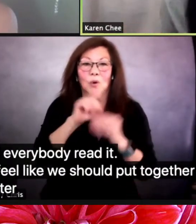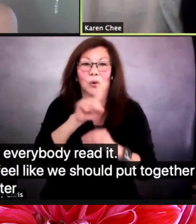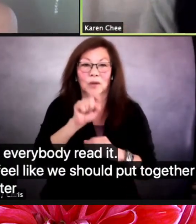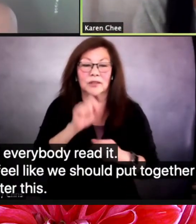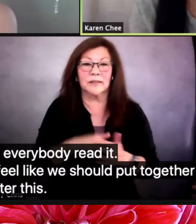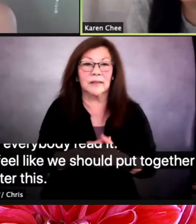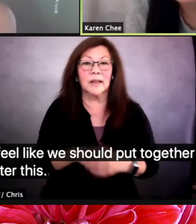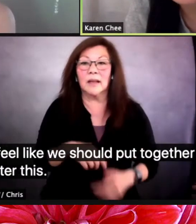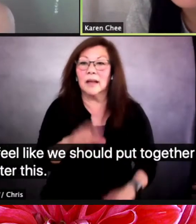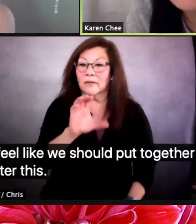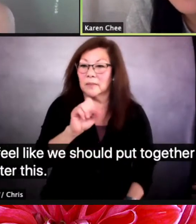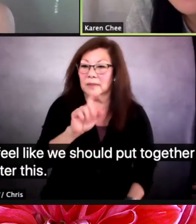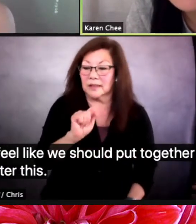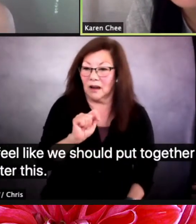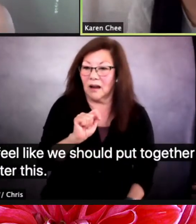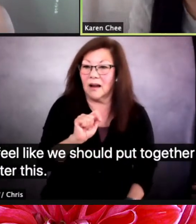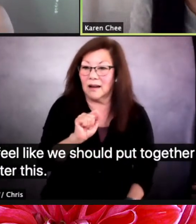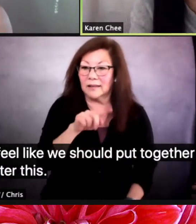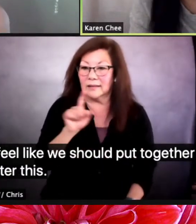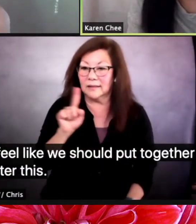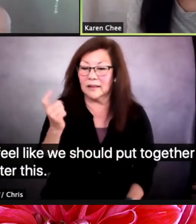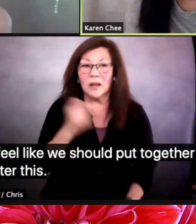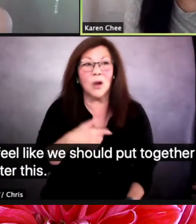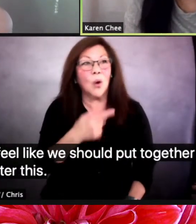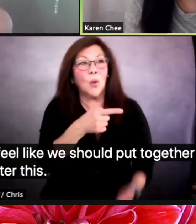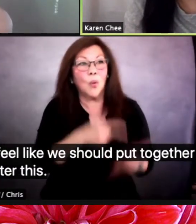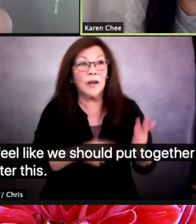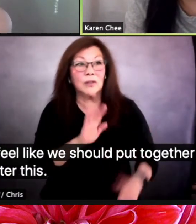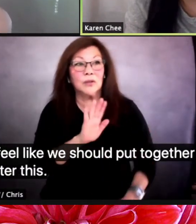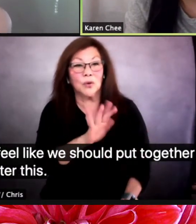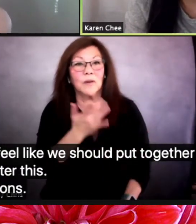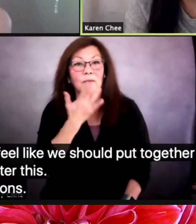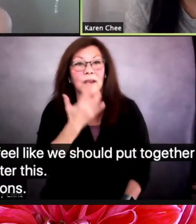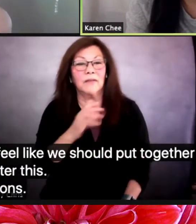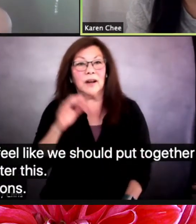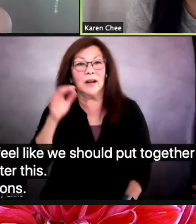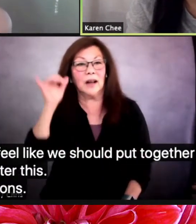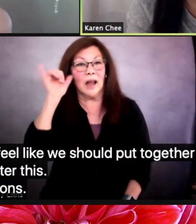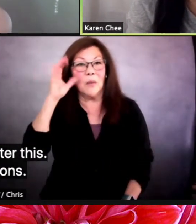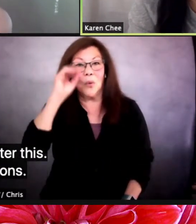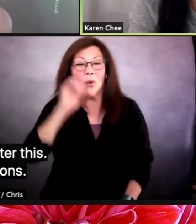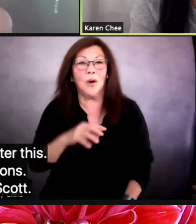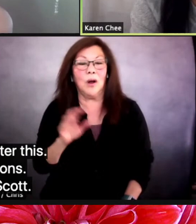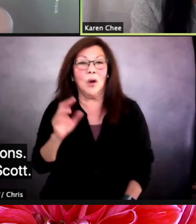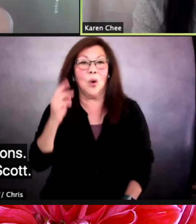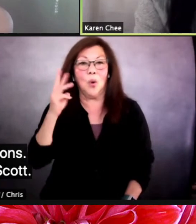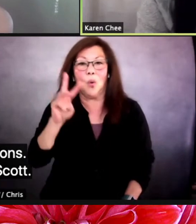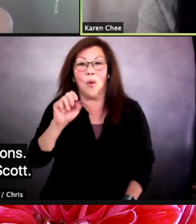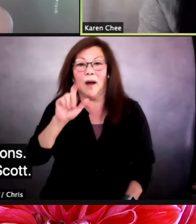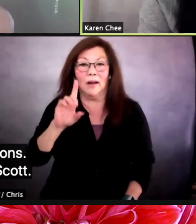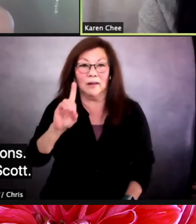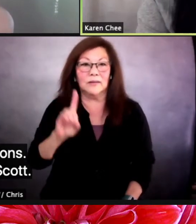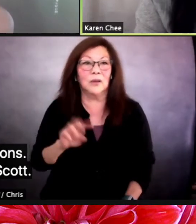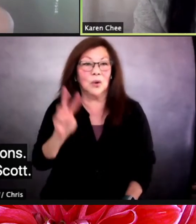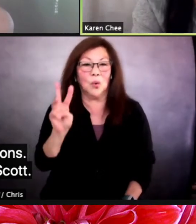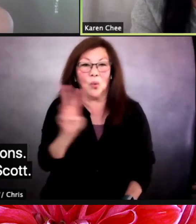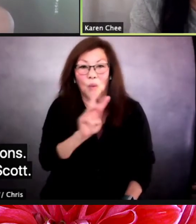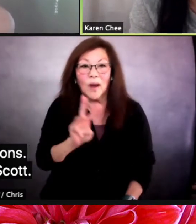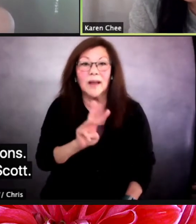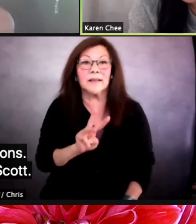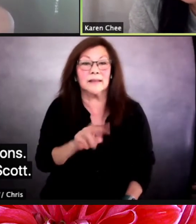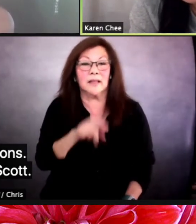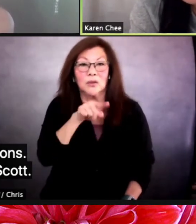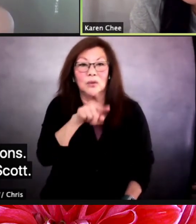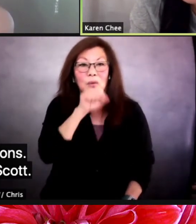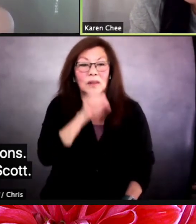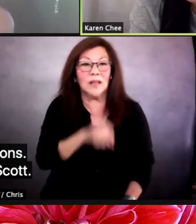is from Scott, and they ask, "What is your favorite Cowboy Wild West book that you love to hate or love despite its problems?" In a random